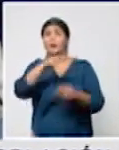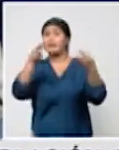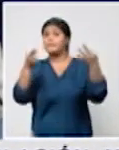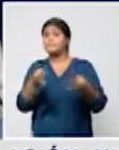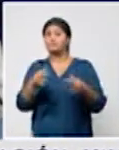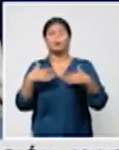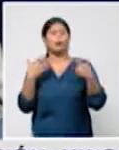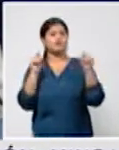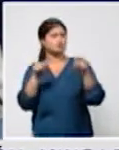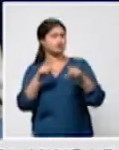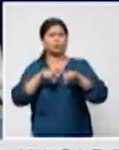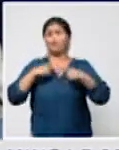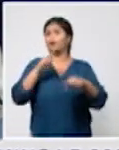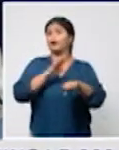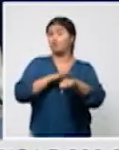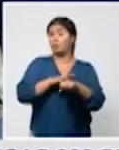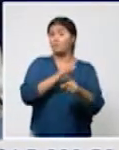to